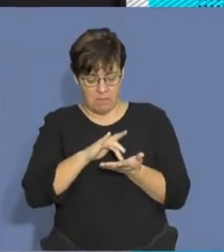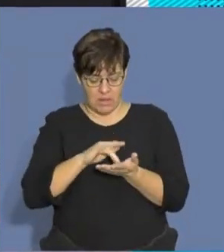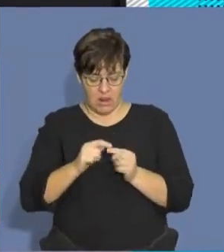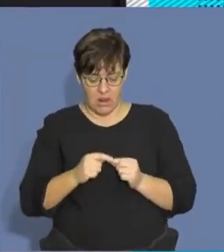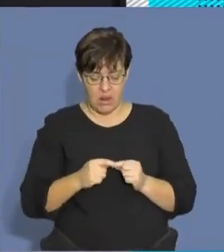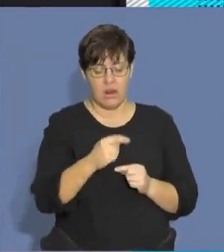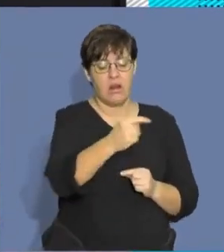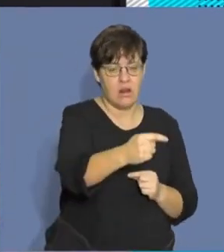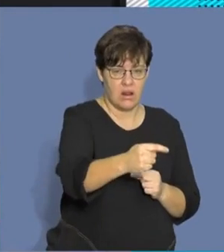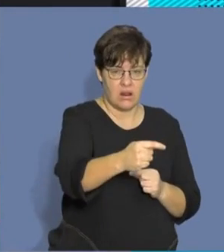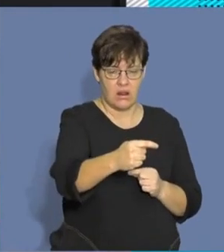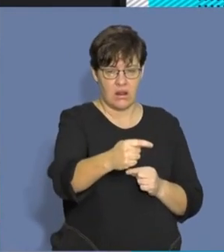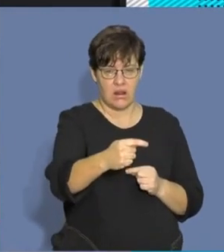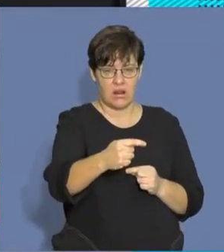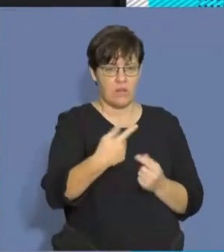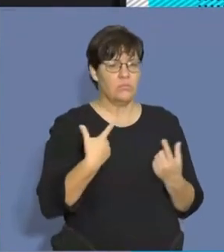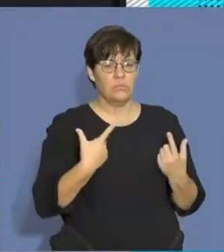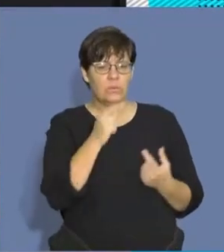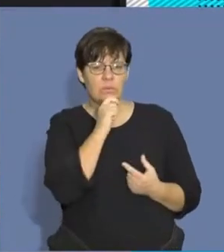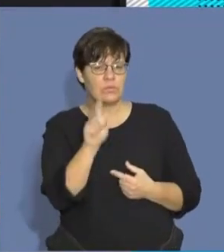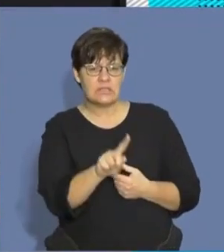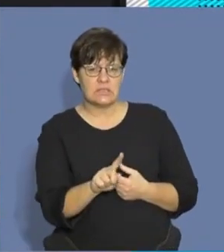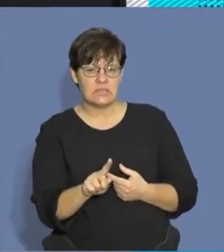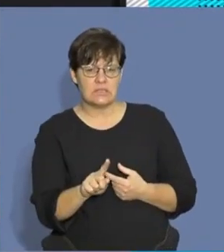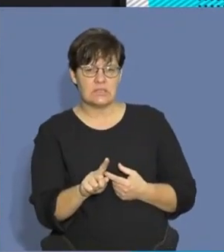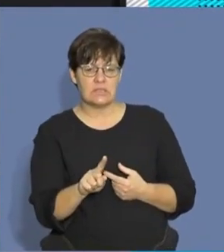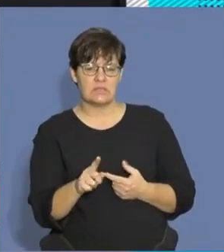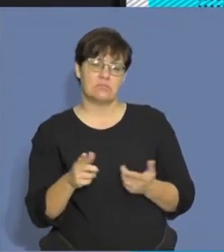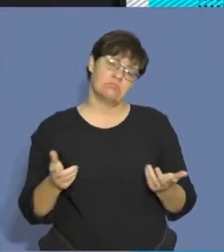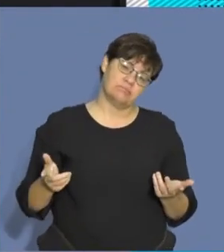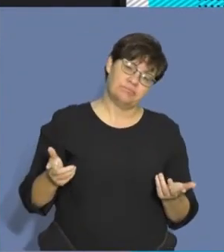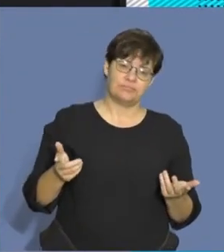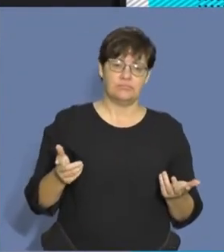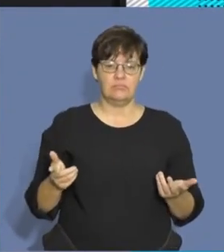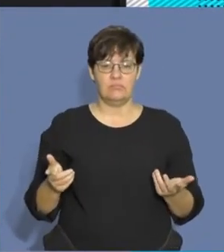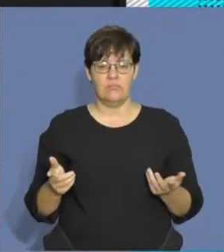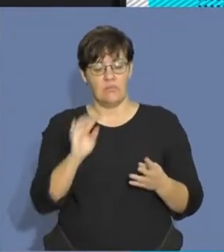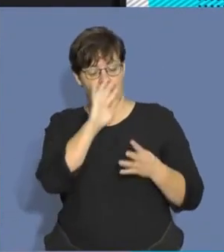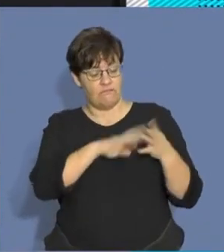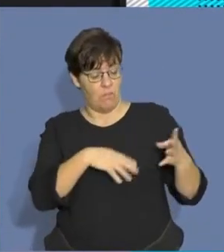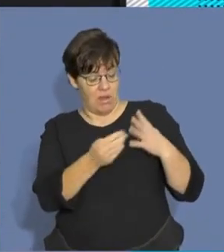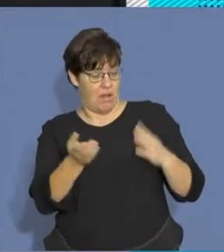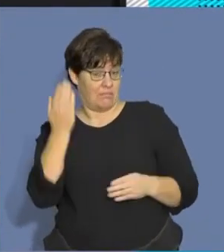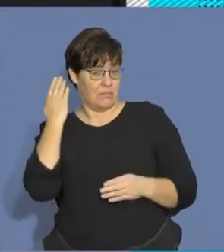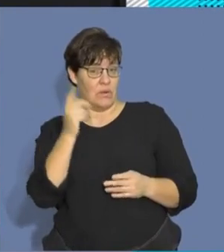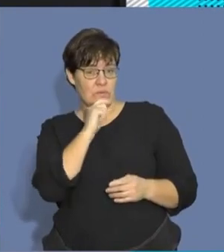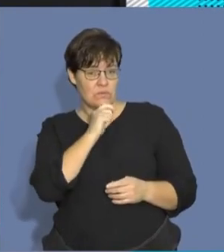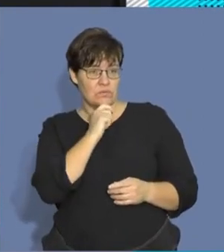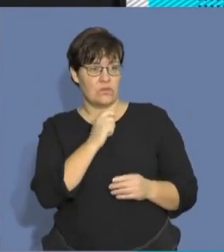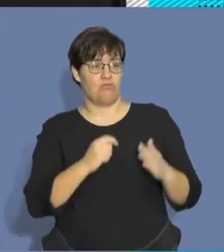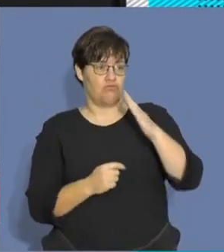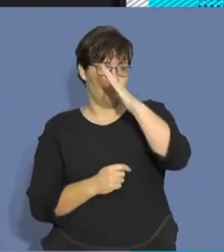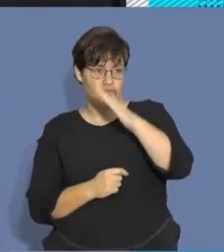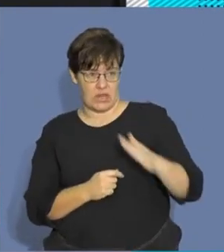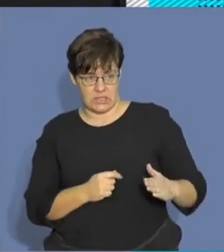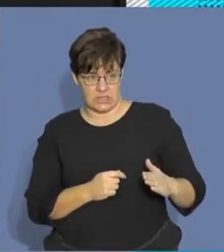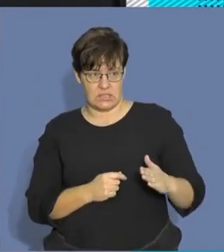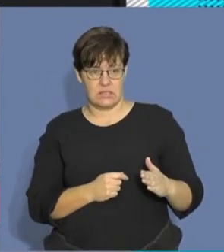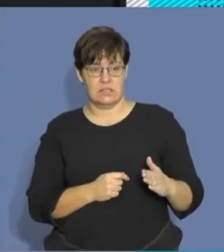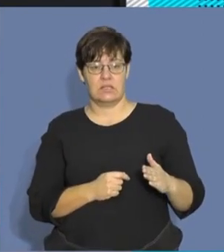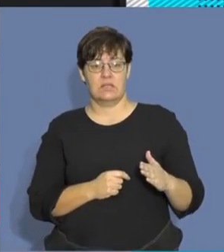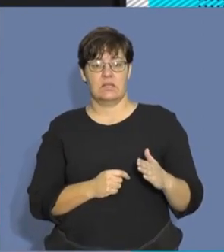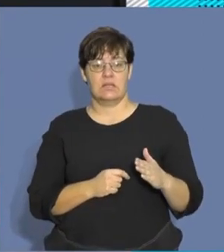need to find a distance, what am I going to use? I'm going to, well, the formulas that I know is gradient. I know the